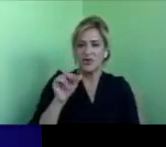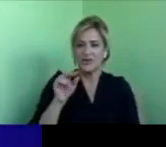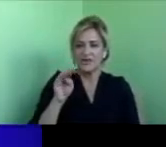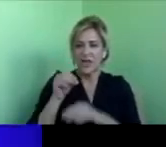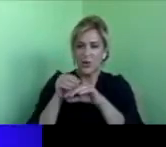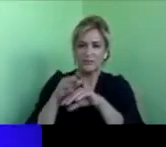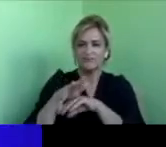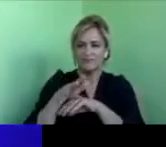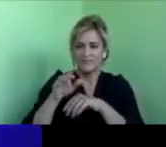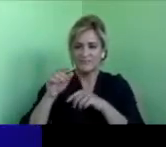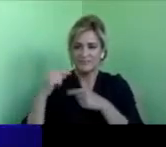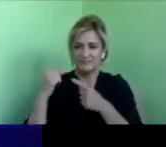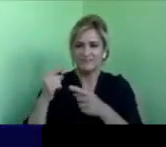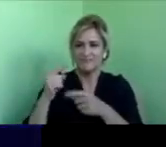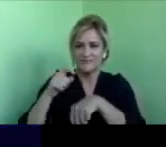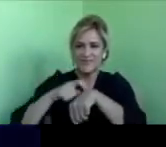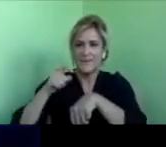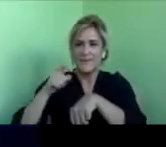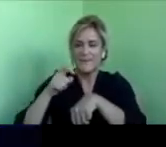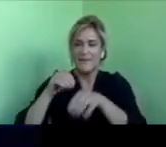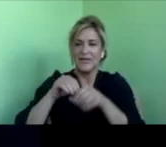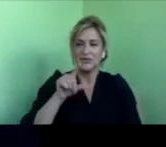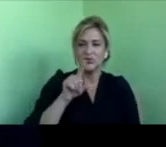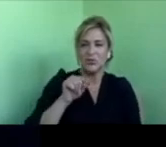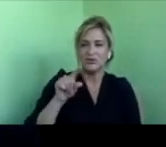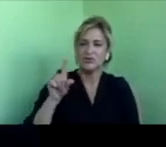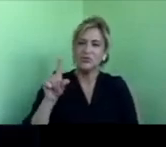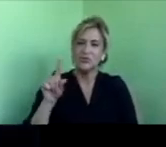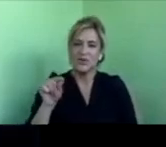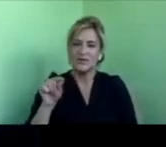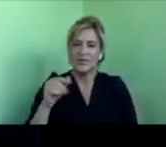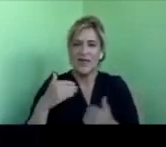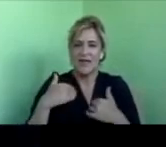time. In 2021, 2020, there was a rupture.